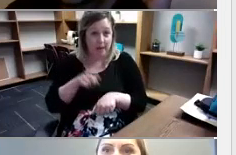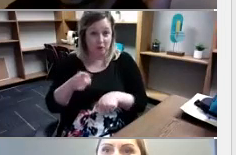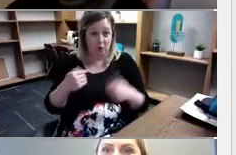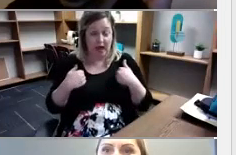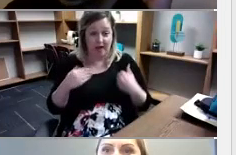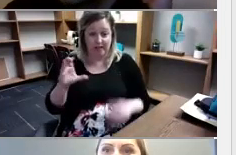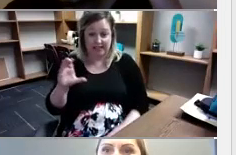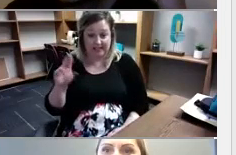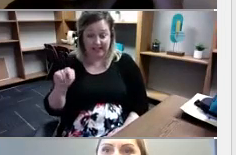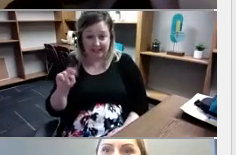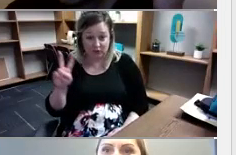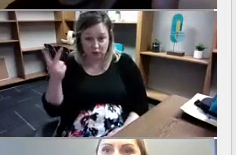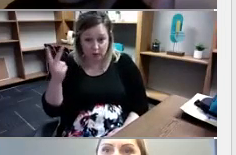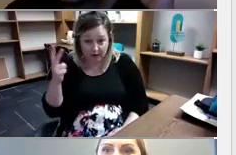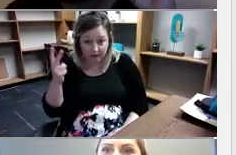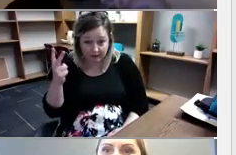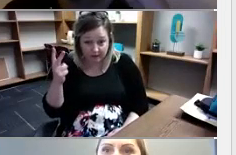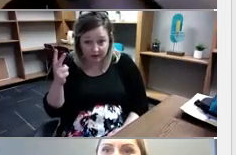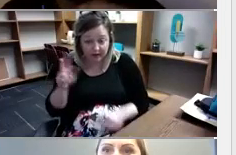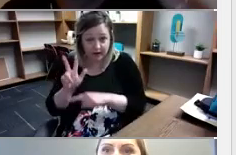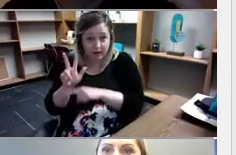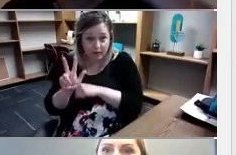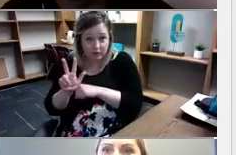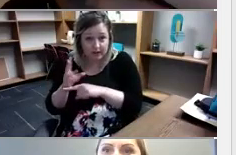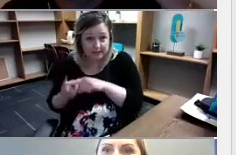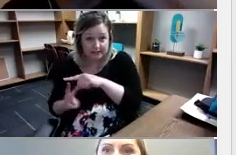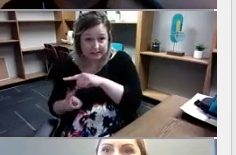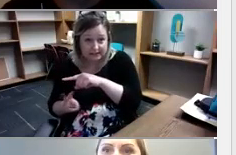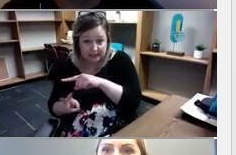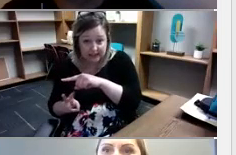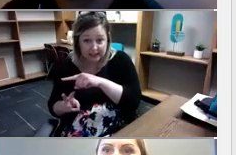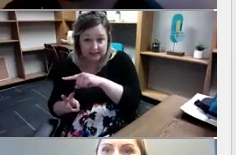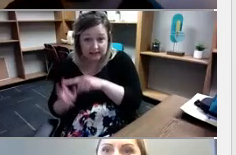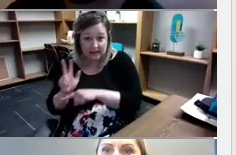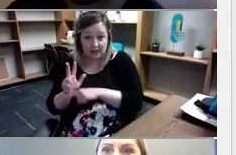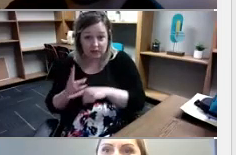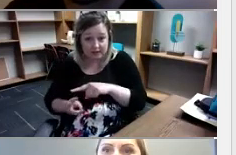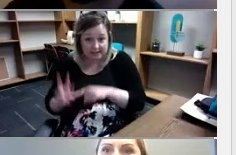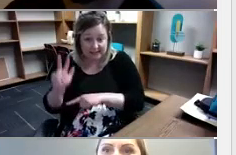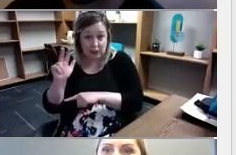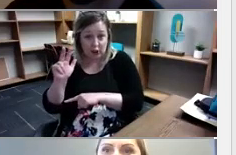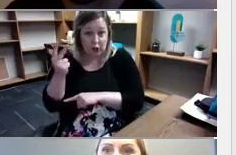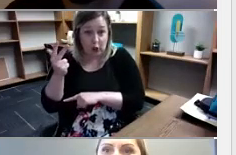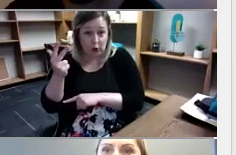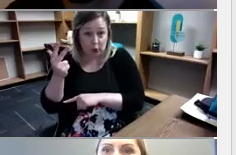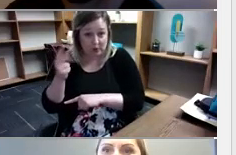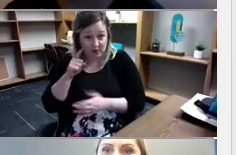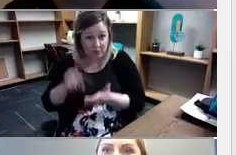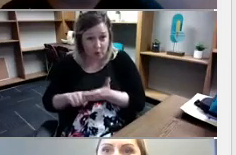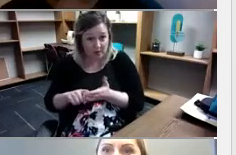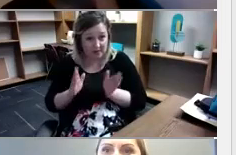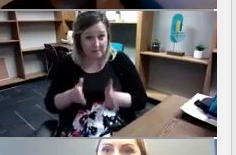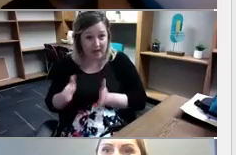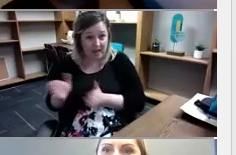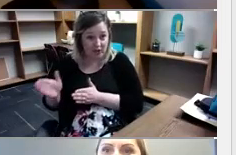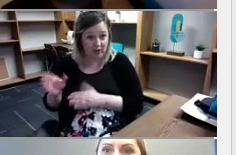Cn squared, 3 by 16 squared Cn squared, 3 by 16 cubed Cn squared, for a level of log